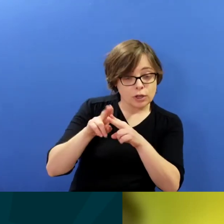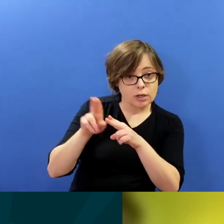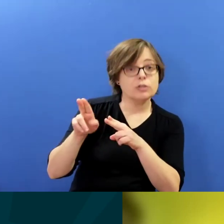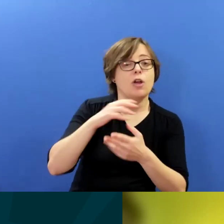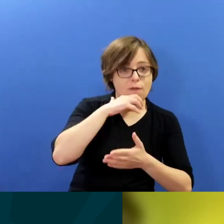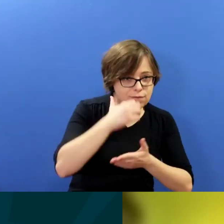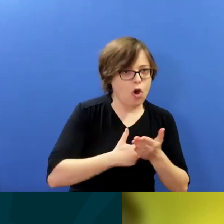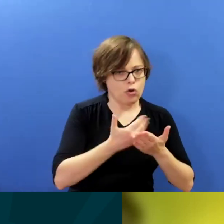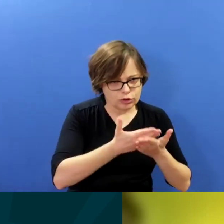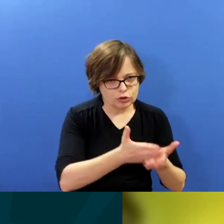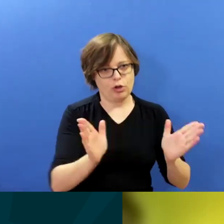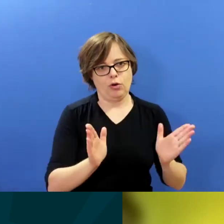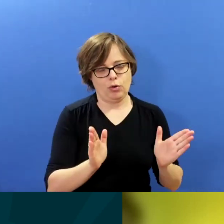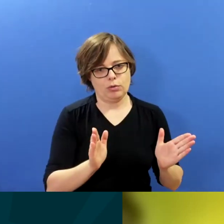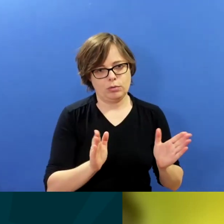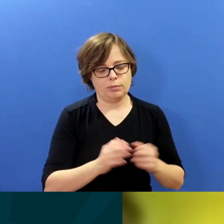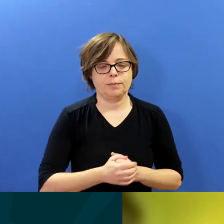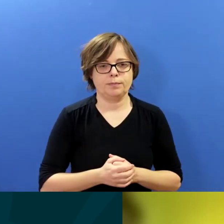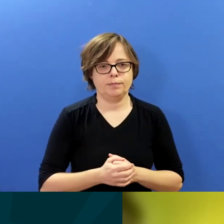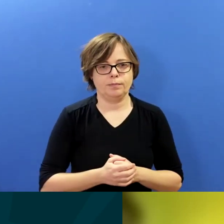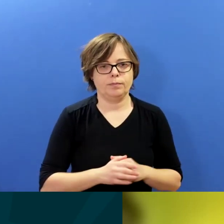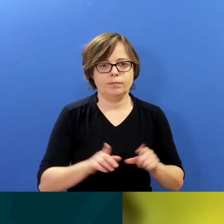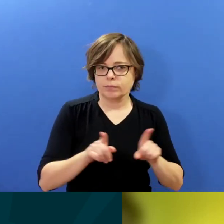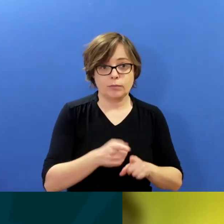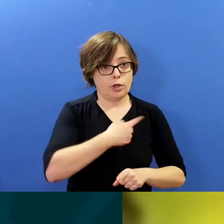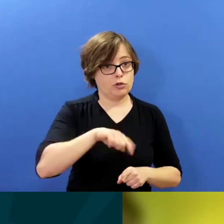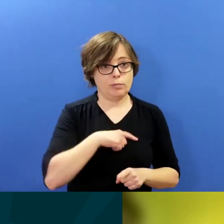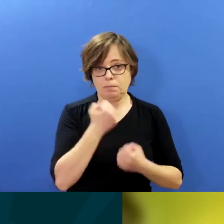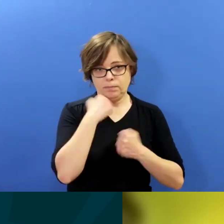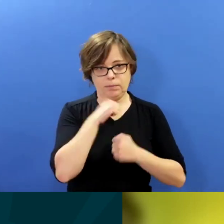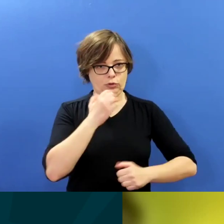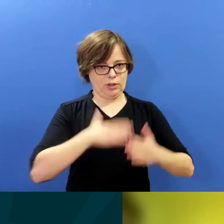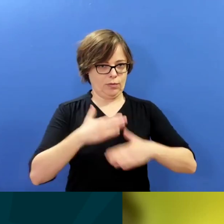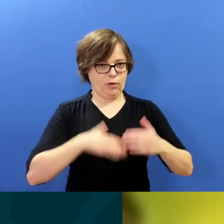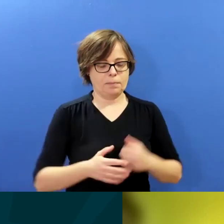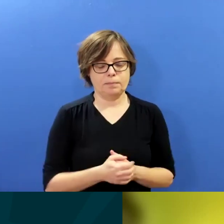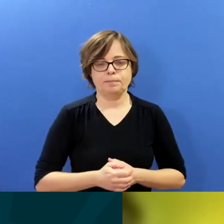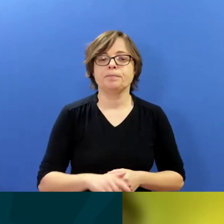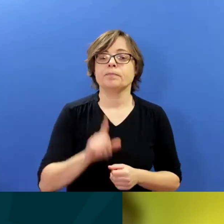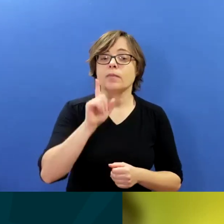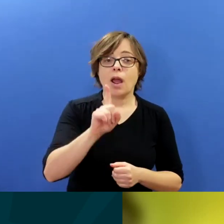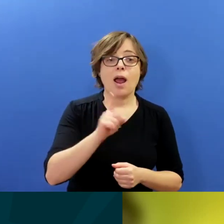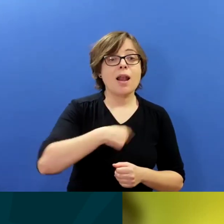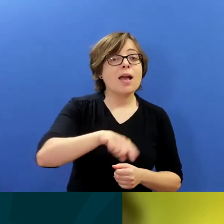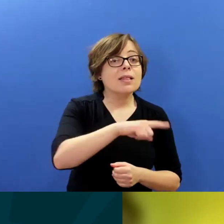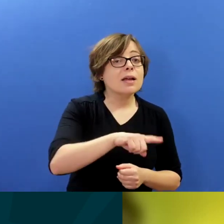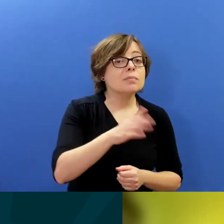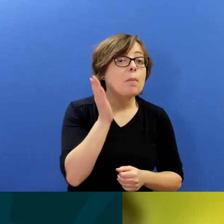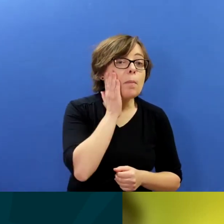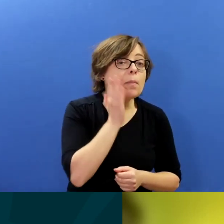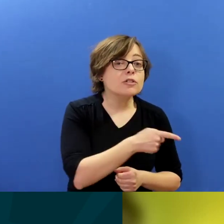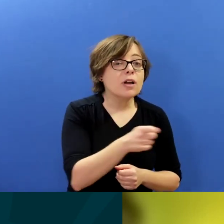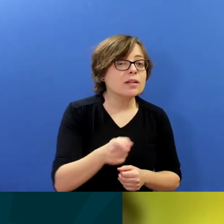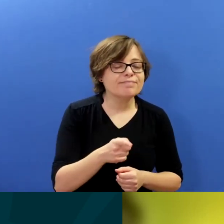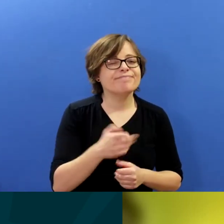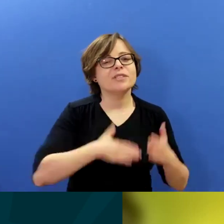we're convinced i generalnie jesteśmy się bardzo zadowoleni. Natomiast nasi mieszkańcy są mniej zadowoleni,